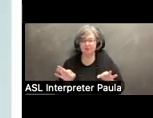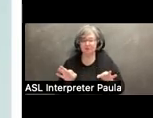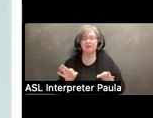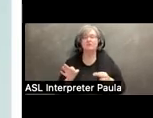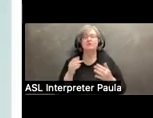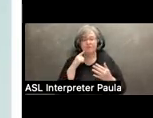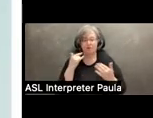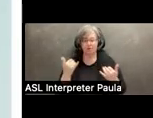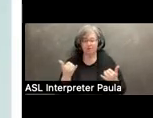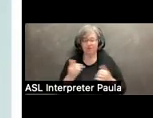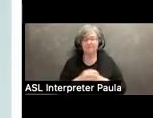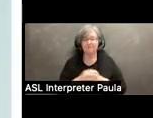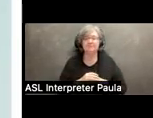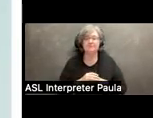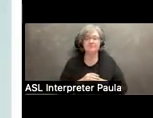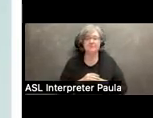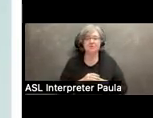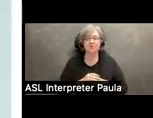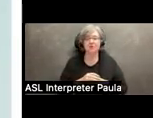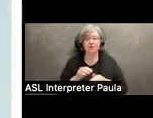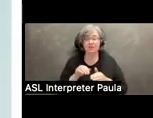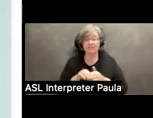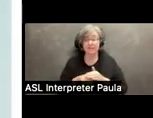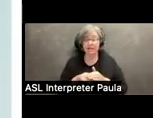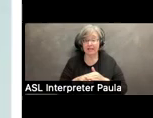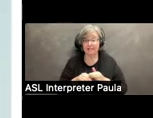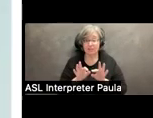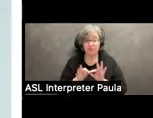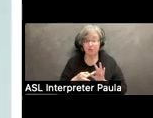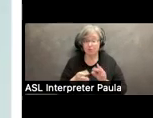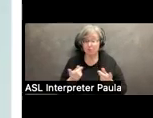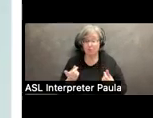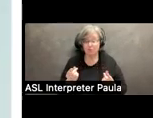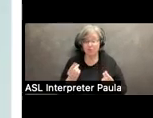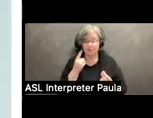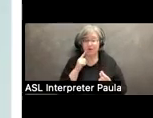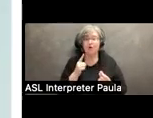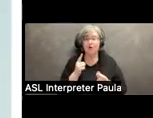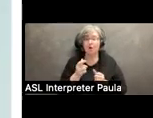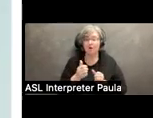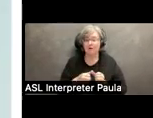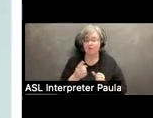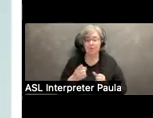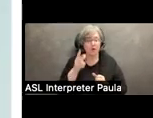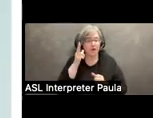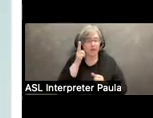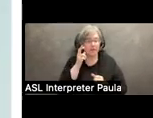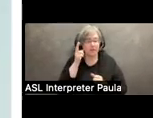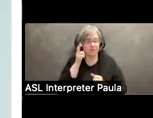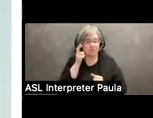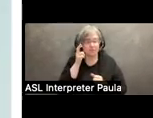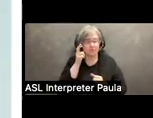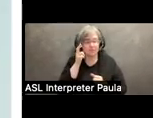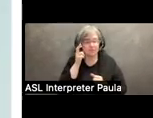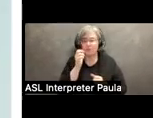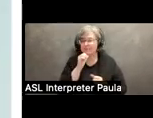mainly into Spanish. But to access interpretation for everybody that would like to listen, who is